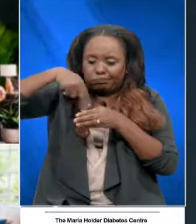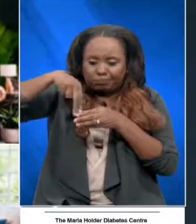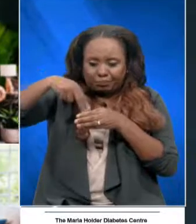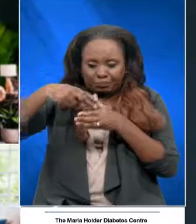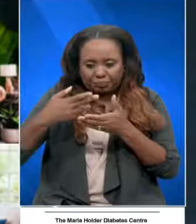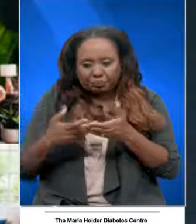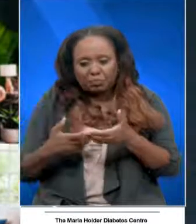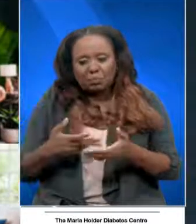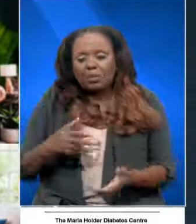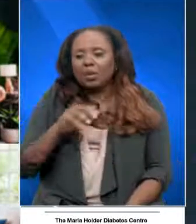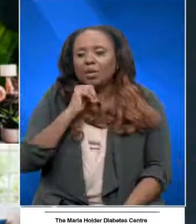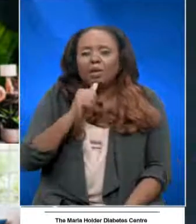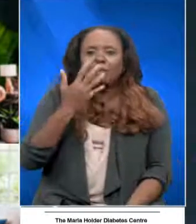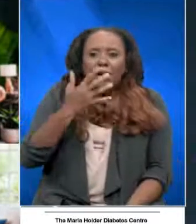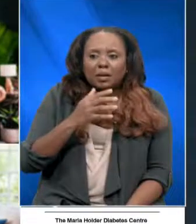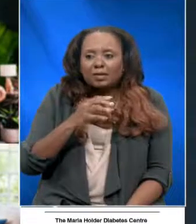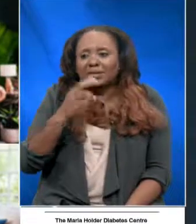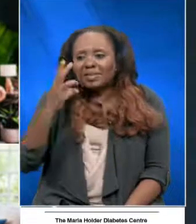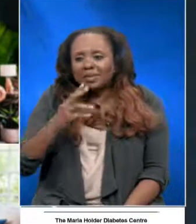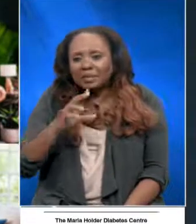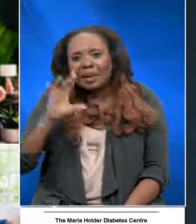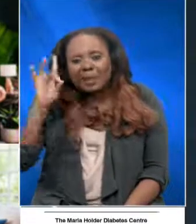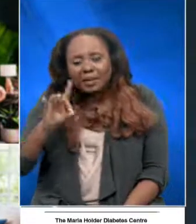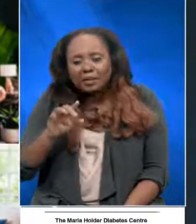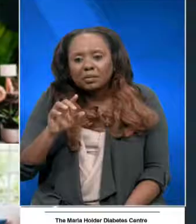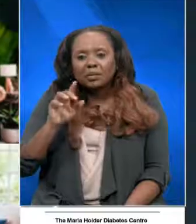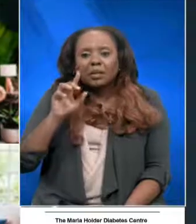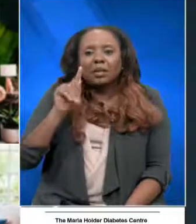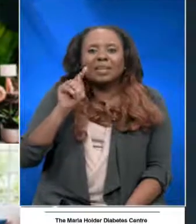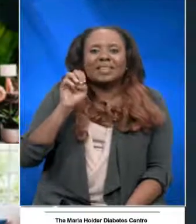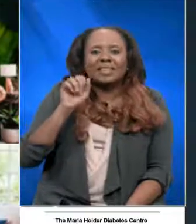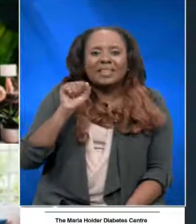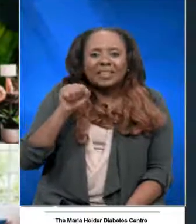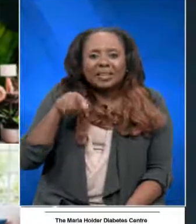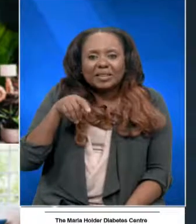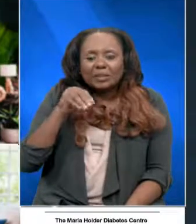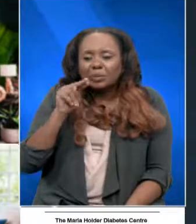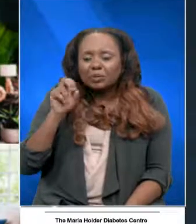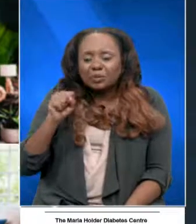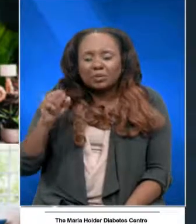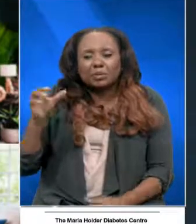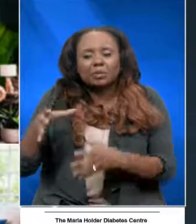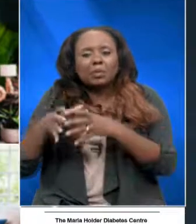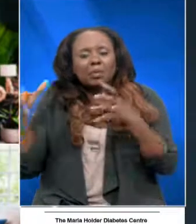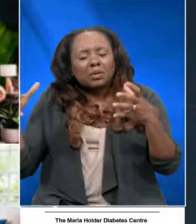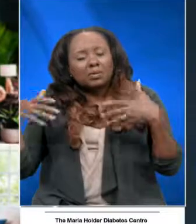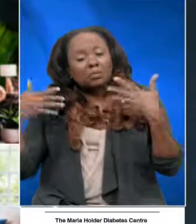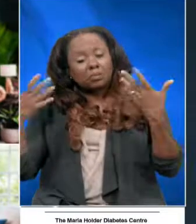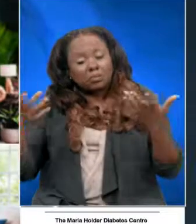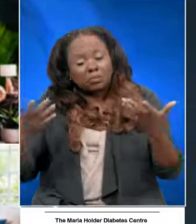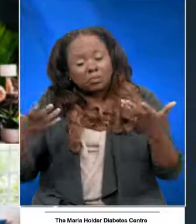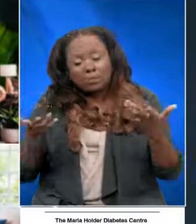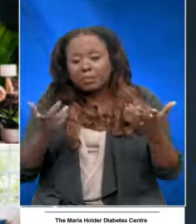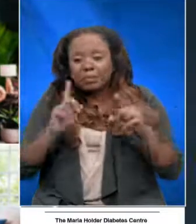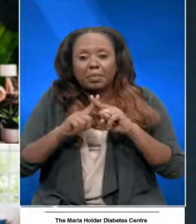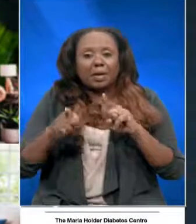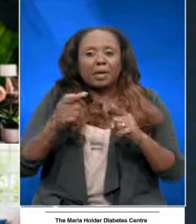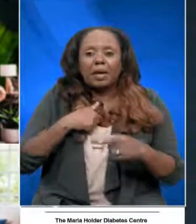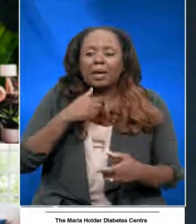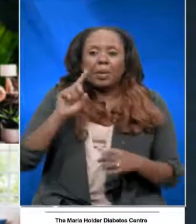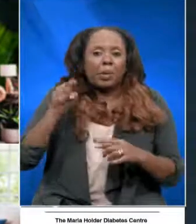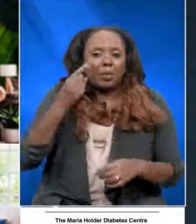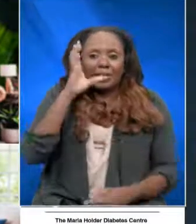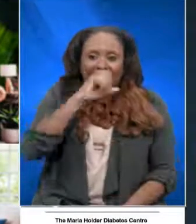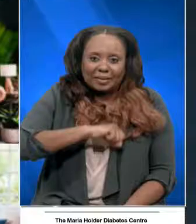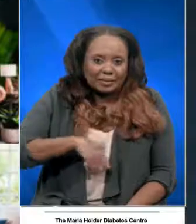past 5 and 6 and 8 teaspoons of bicarbonate soda. That might be too much. That's my uneducated